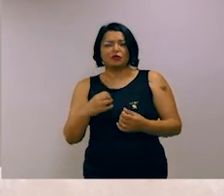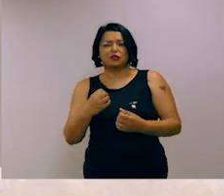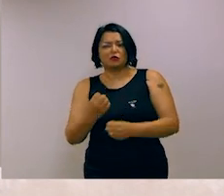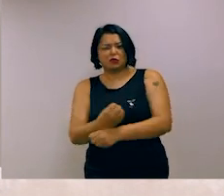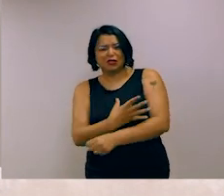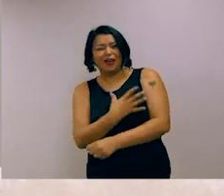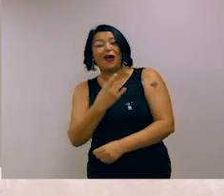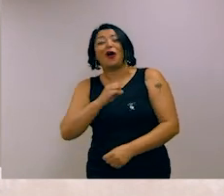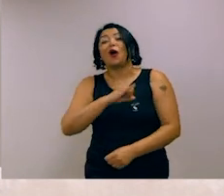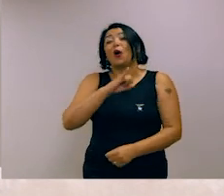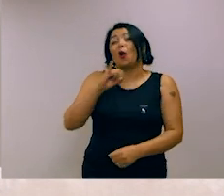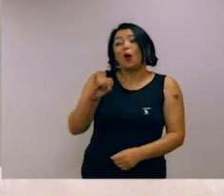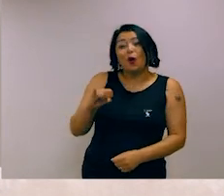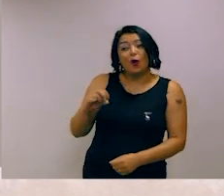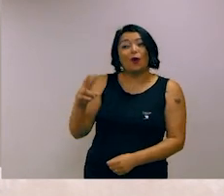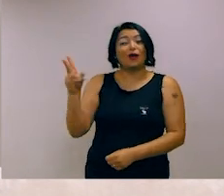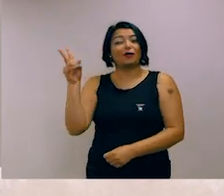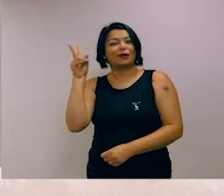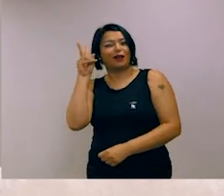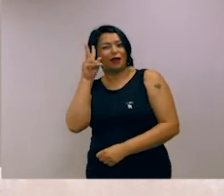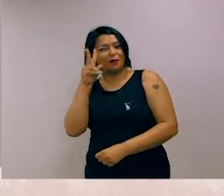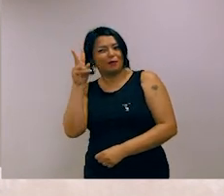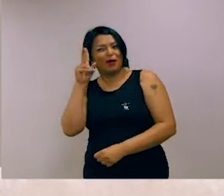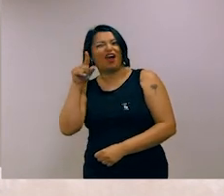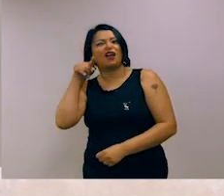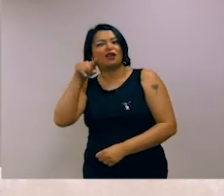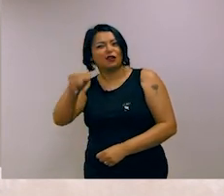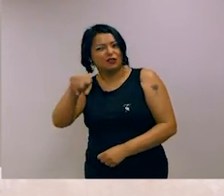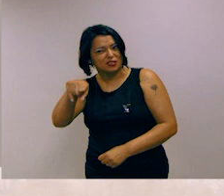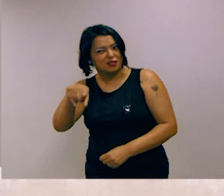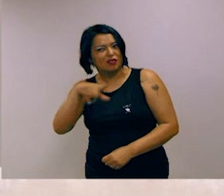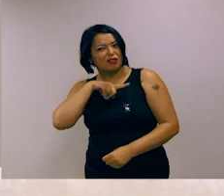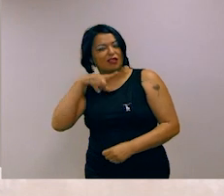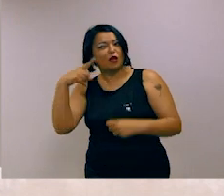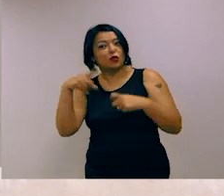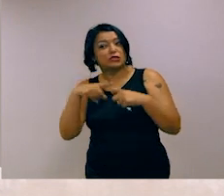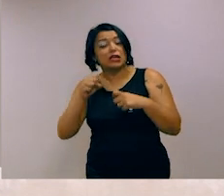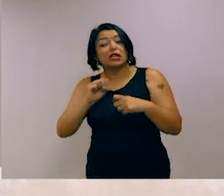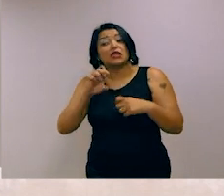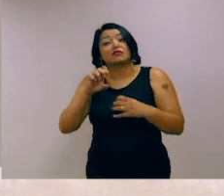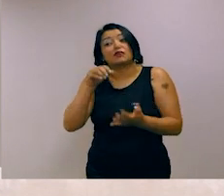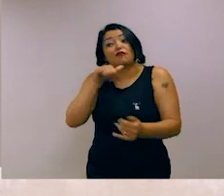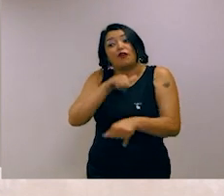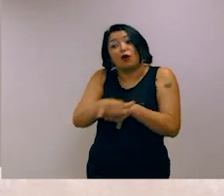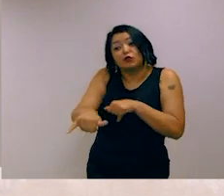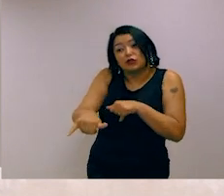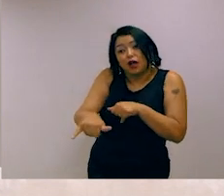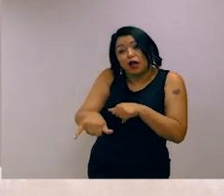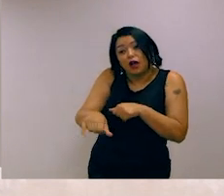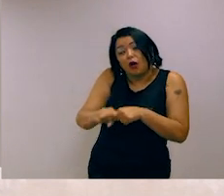without canceling in advance, delete treatment for patients who need medical aid."